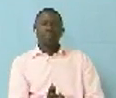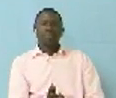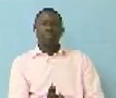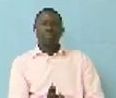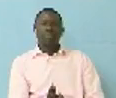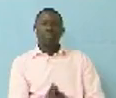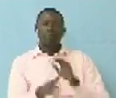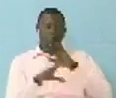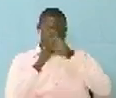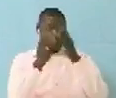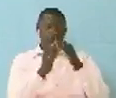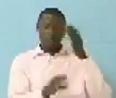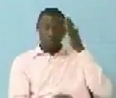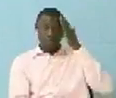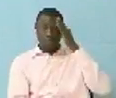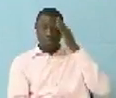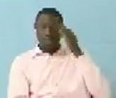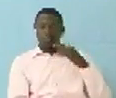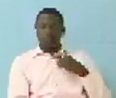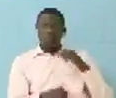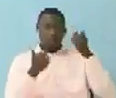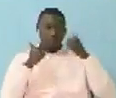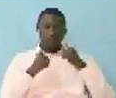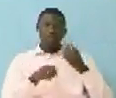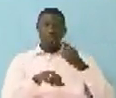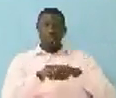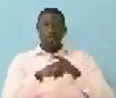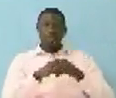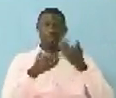All I know it was during the night.